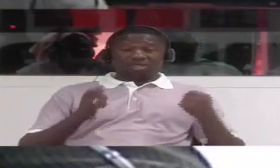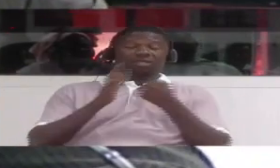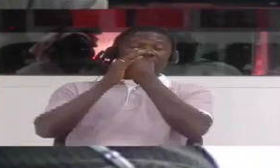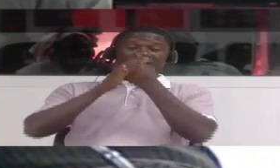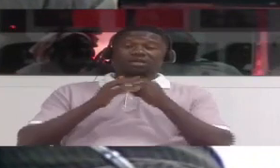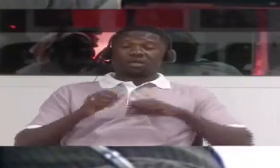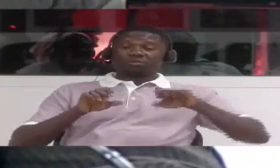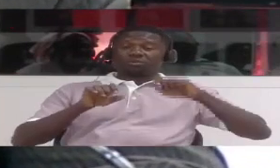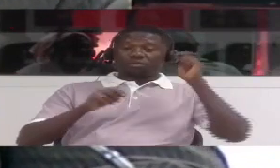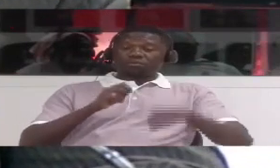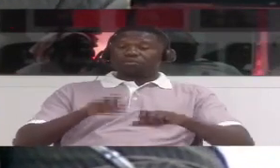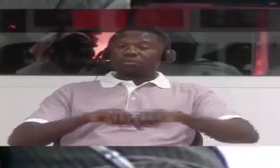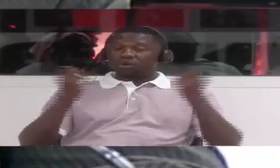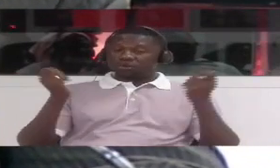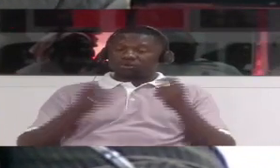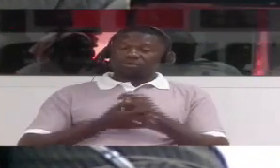and burnt.